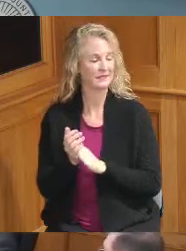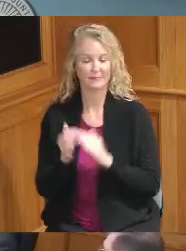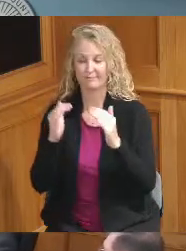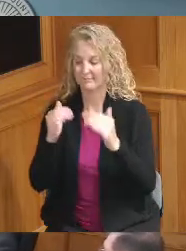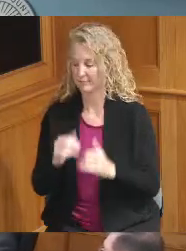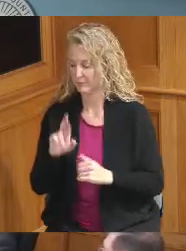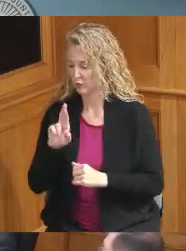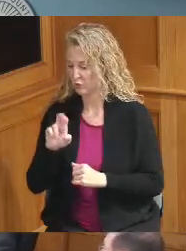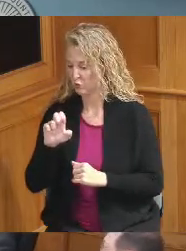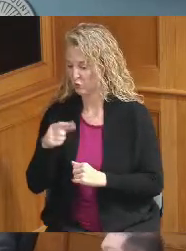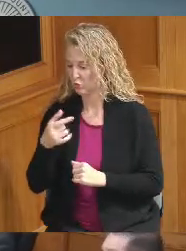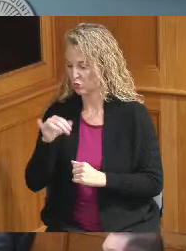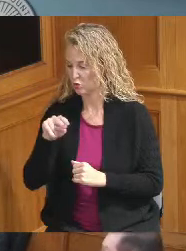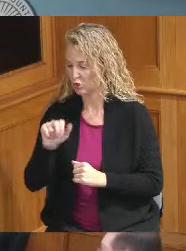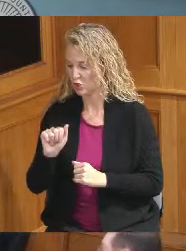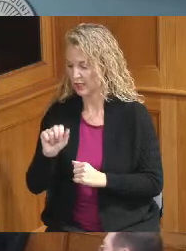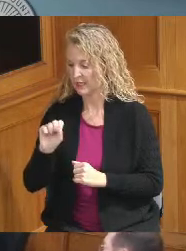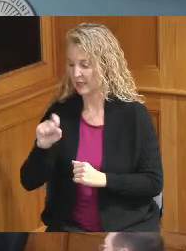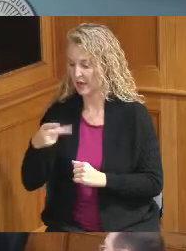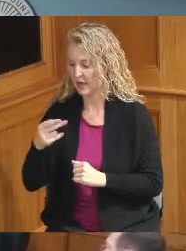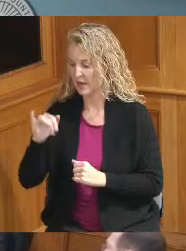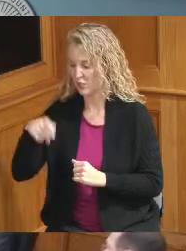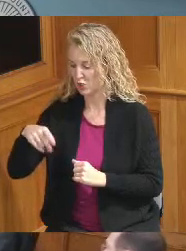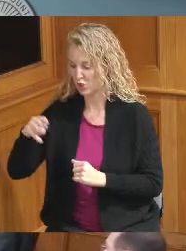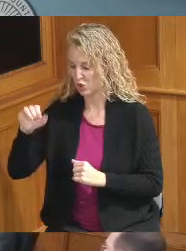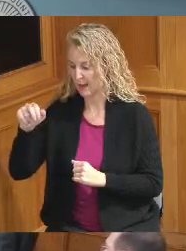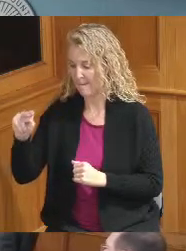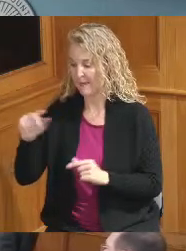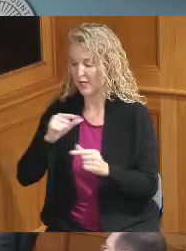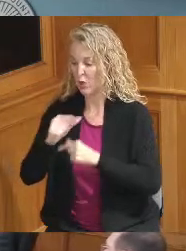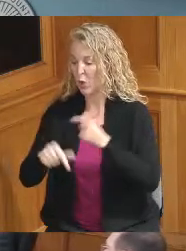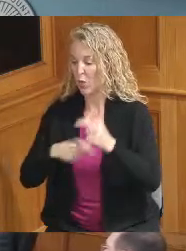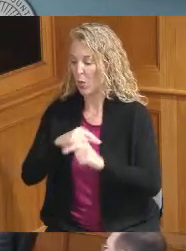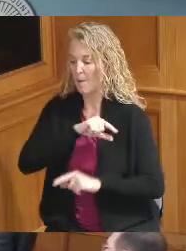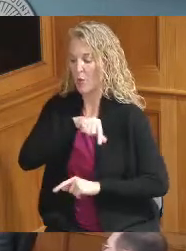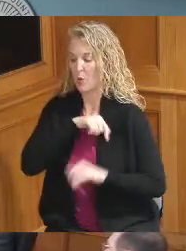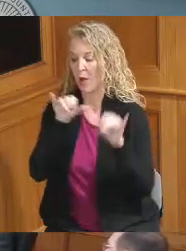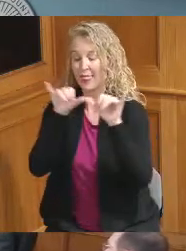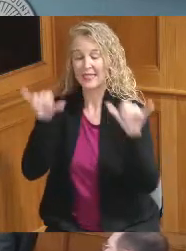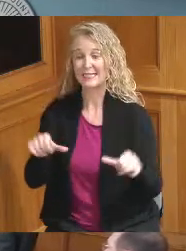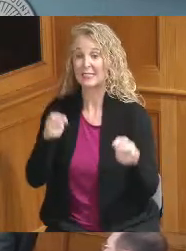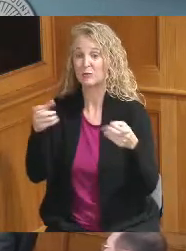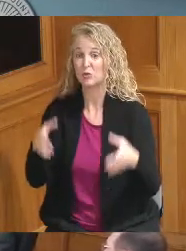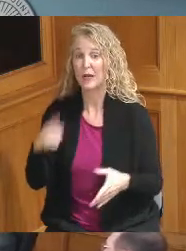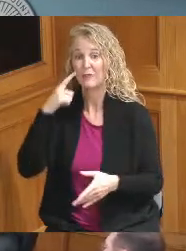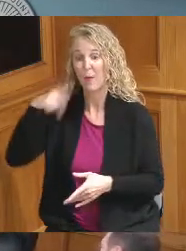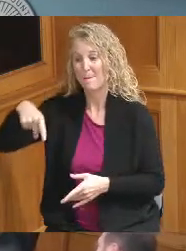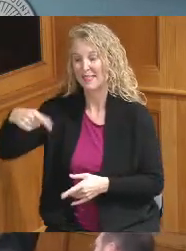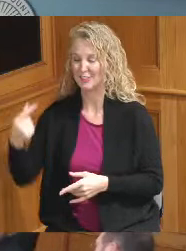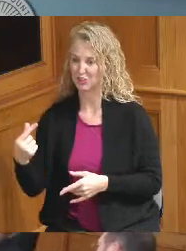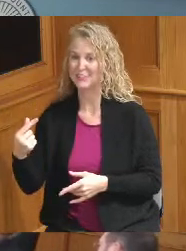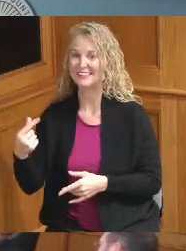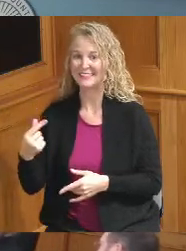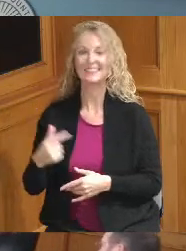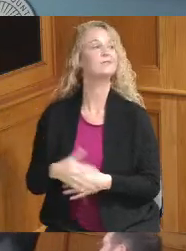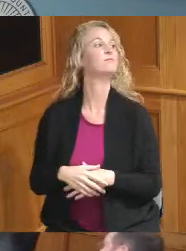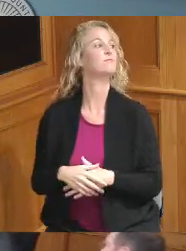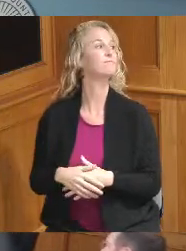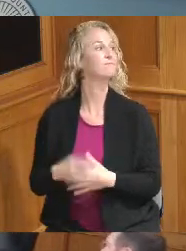Regina Shipman, who is the Global Quality Systems Director at Procter & Gamble. And